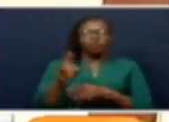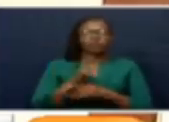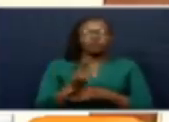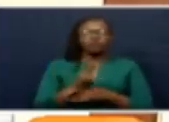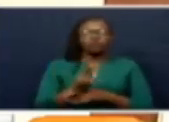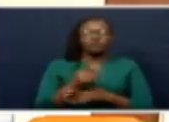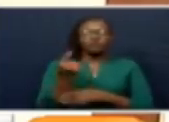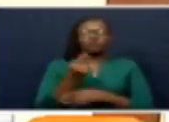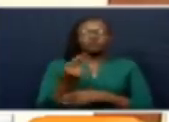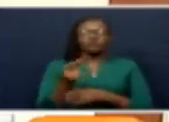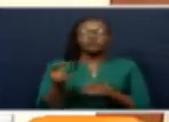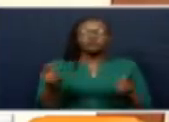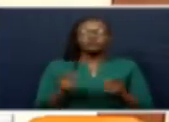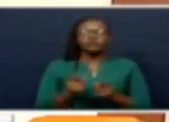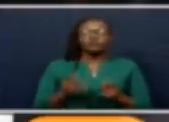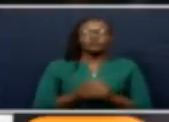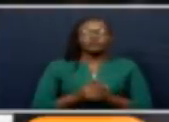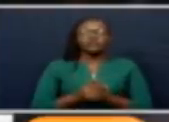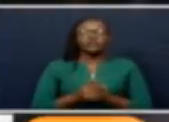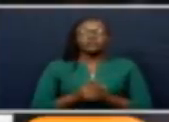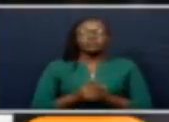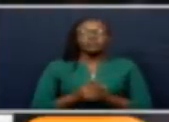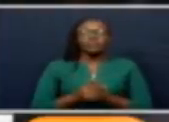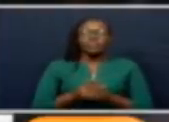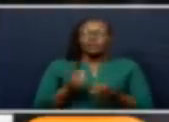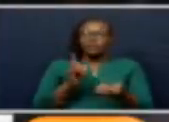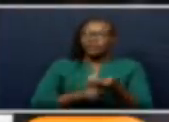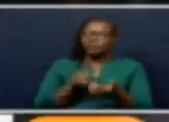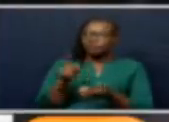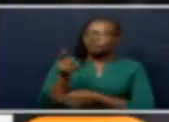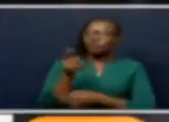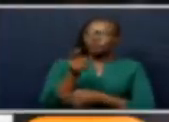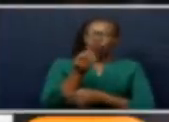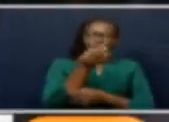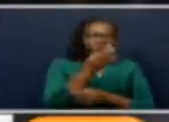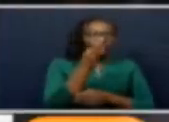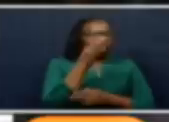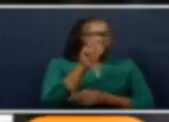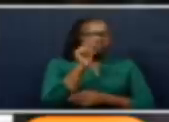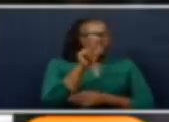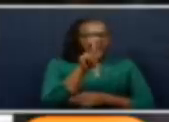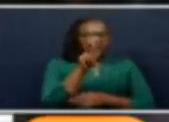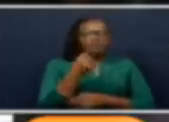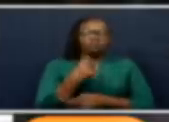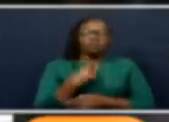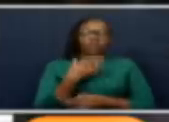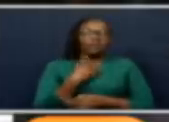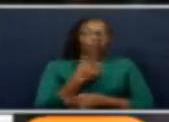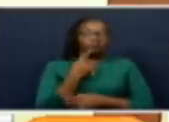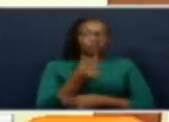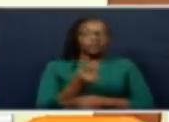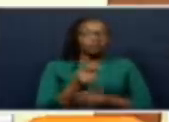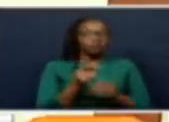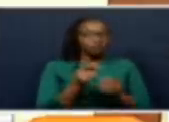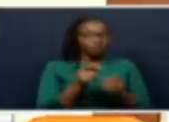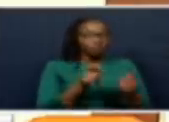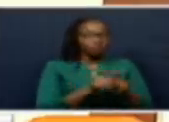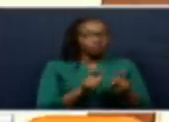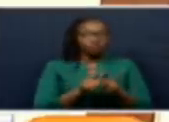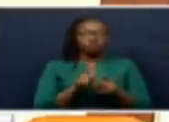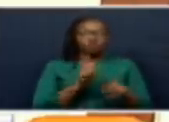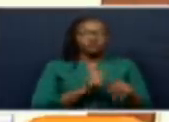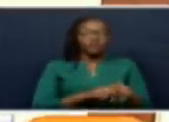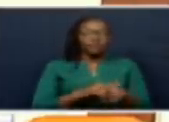to defeat justice. When you shut down TV stations. Stations. Yeah? I will tell you what. Even Moi